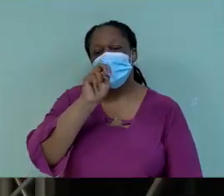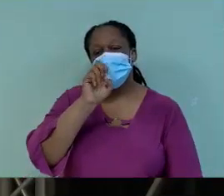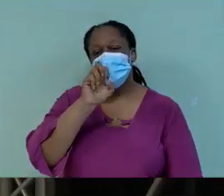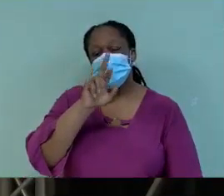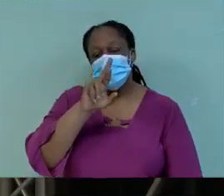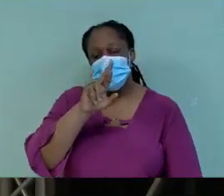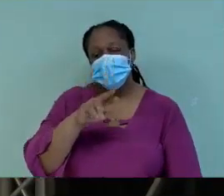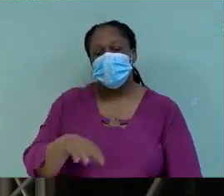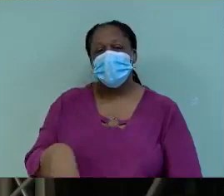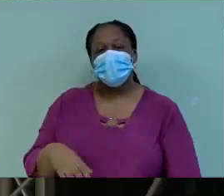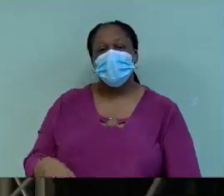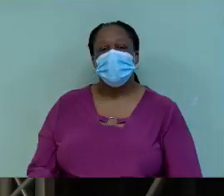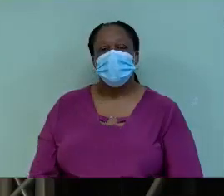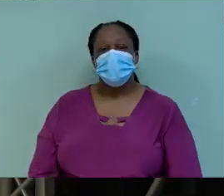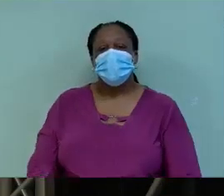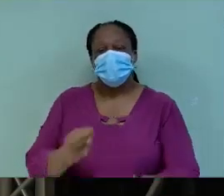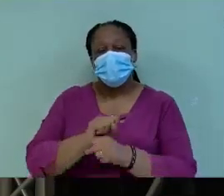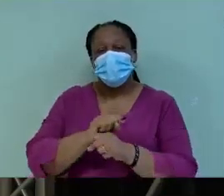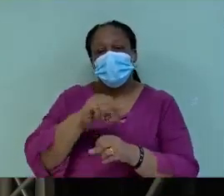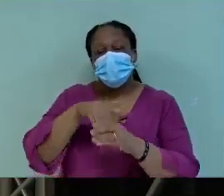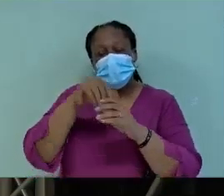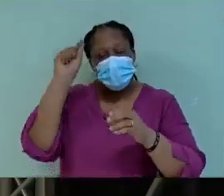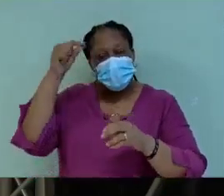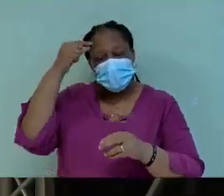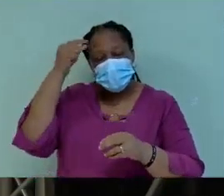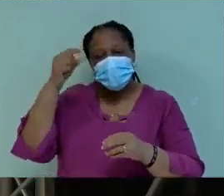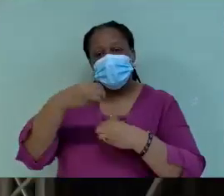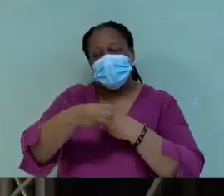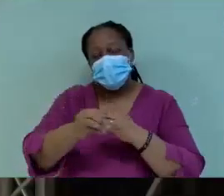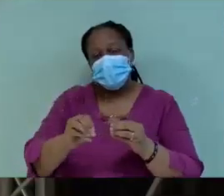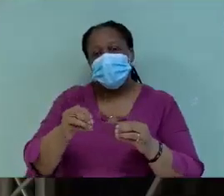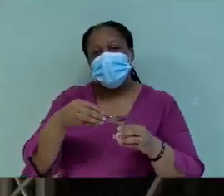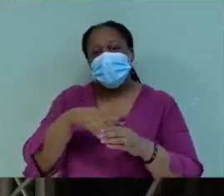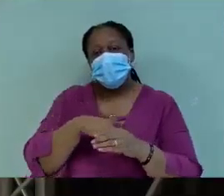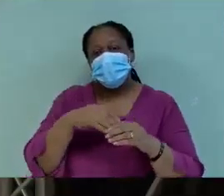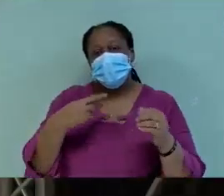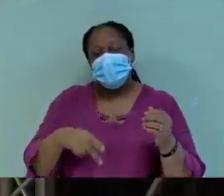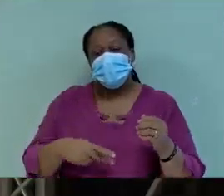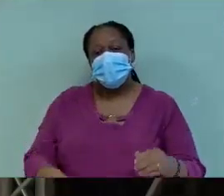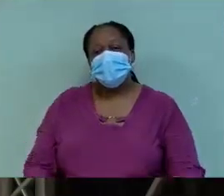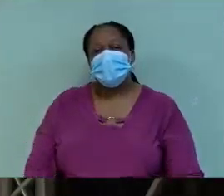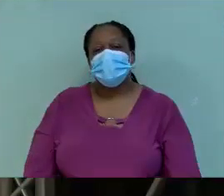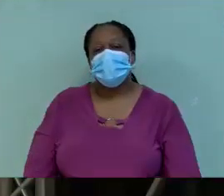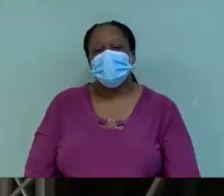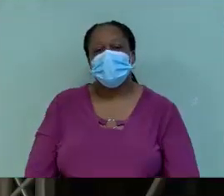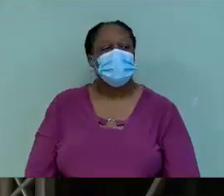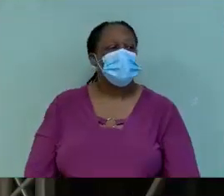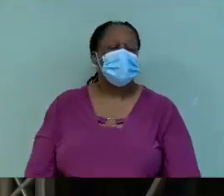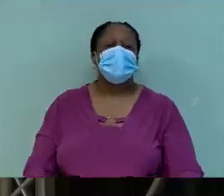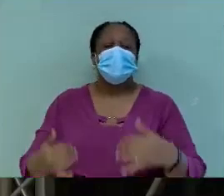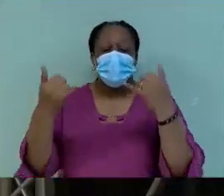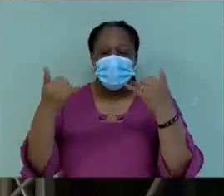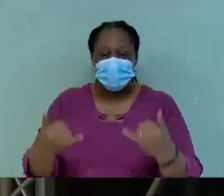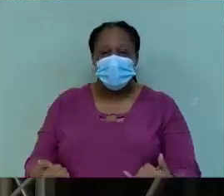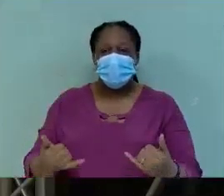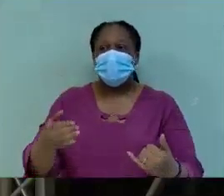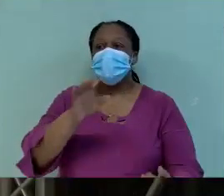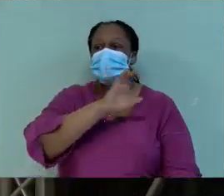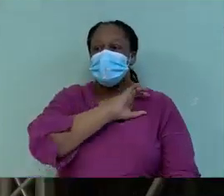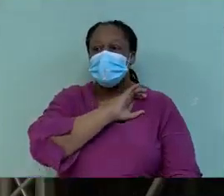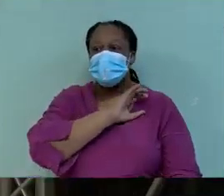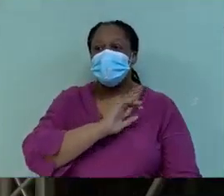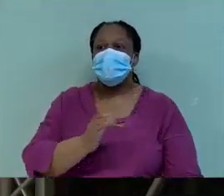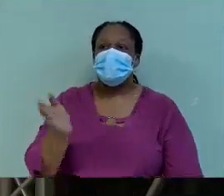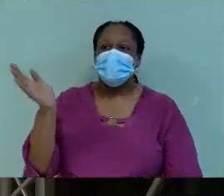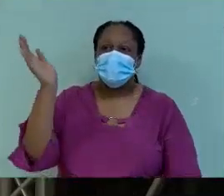Kitts and Nevis. I now invite Superintendent Henry, Divisional Commander